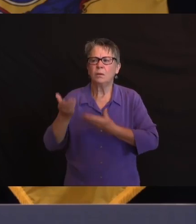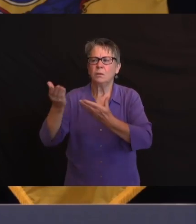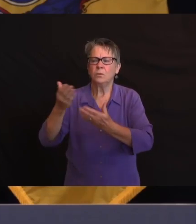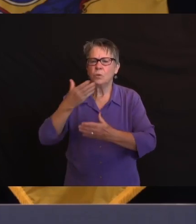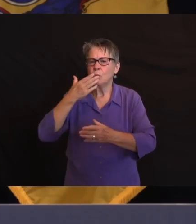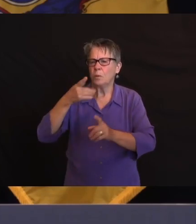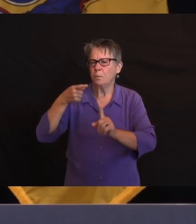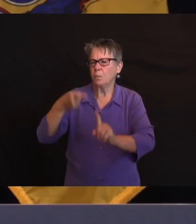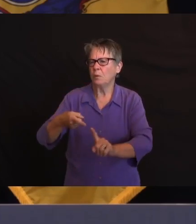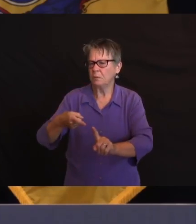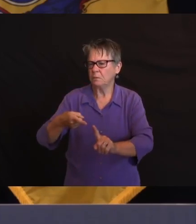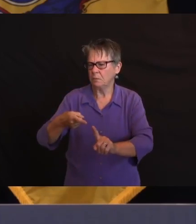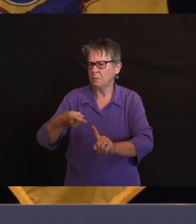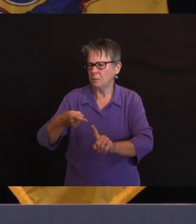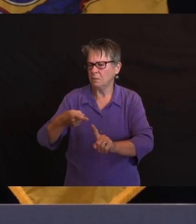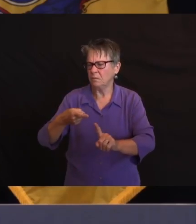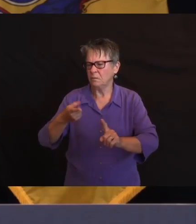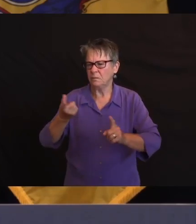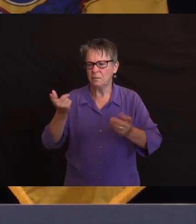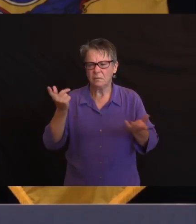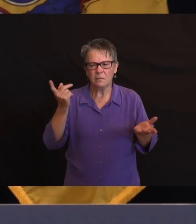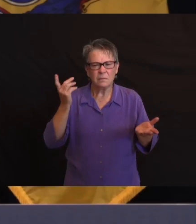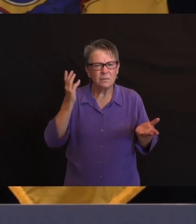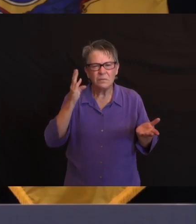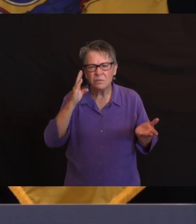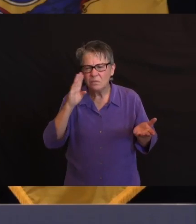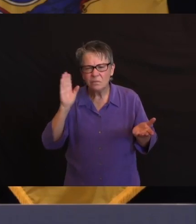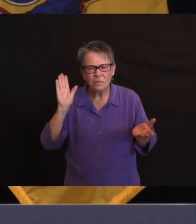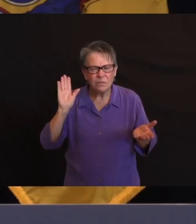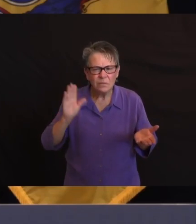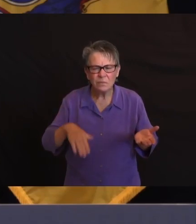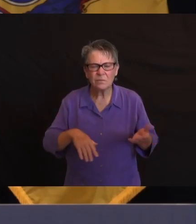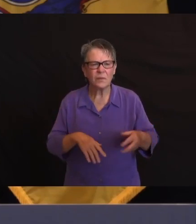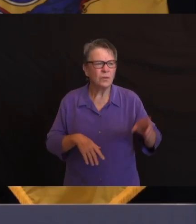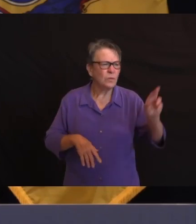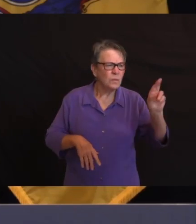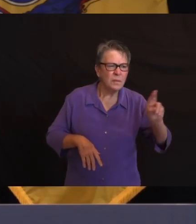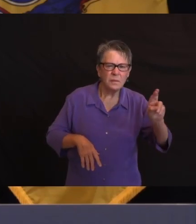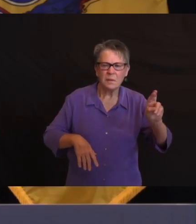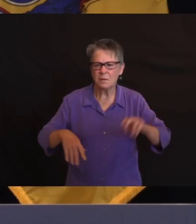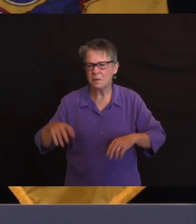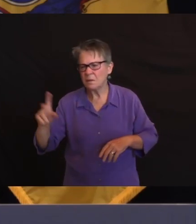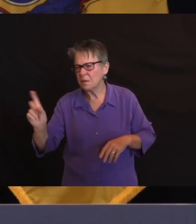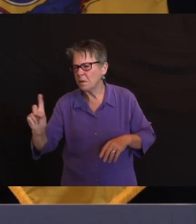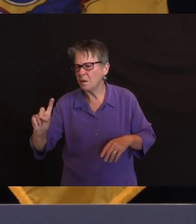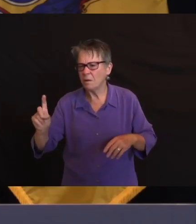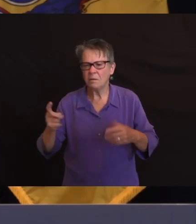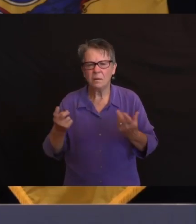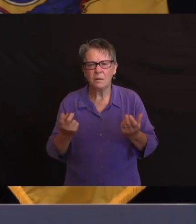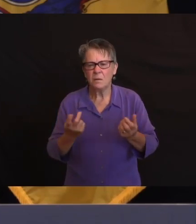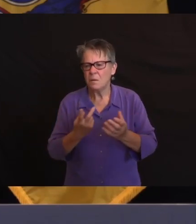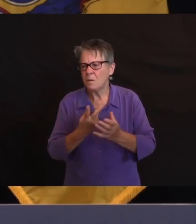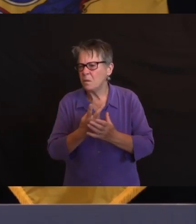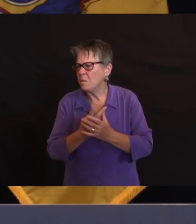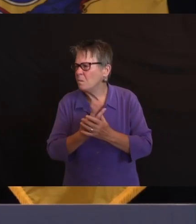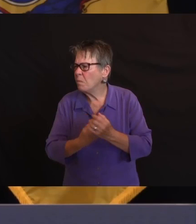state, from both Republican and Democratic-led communities. And they were advocated